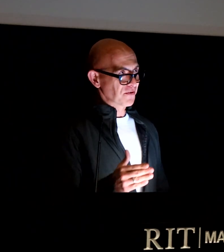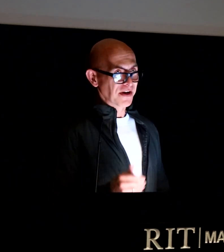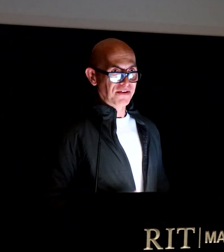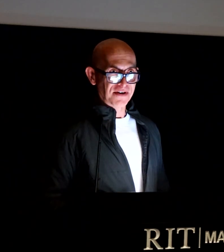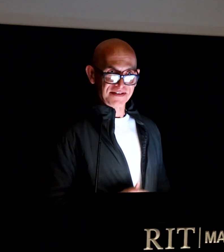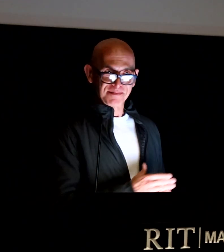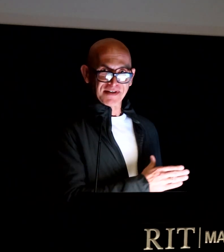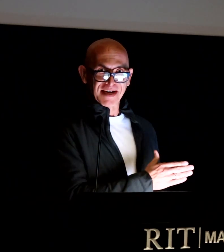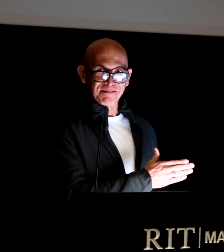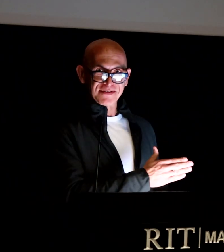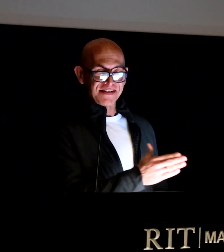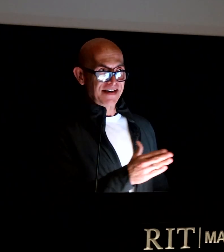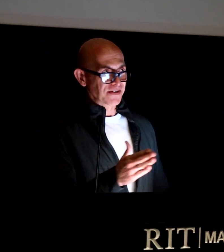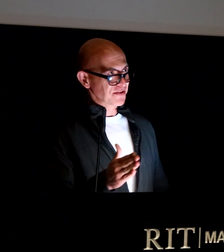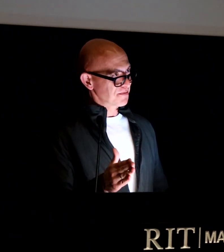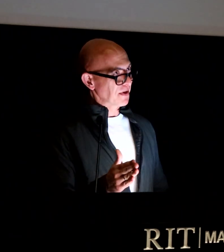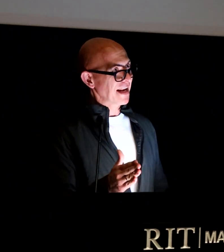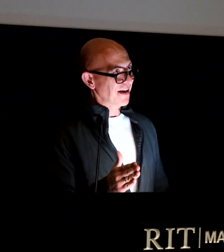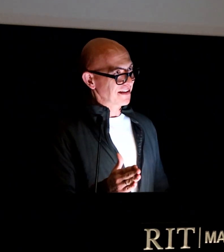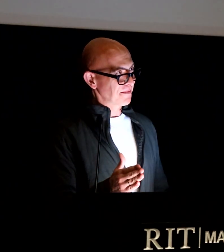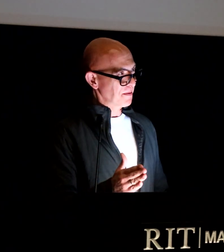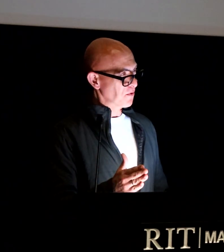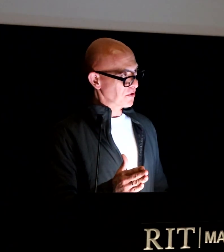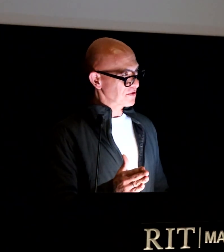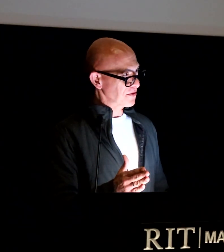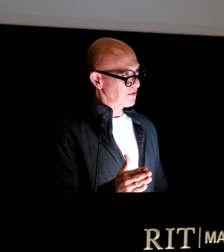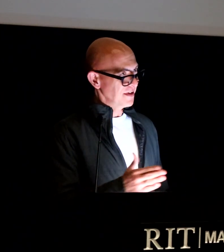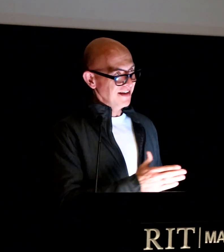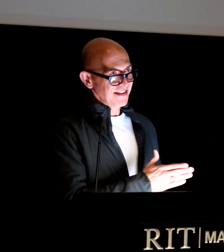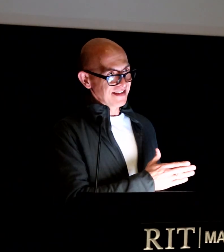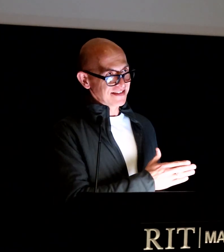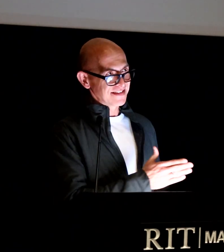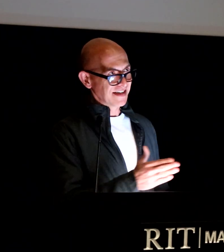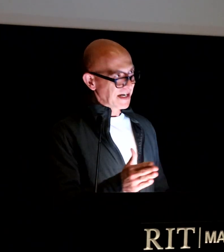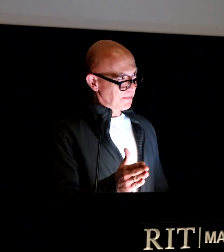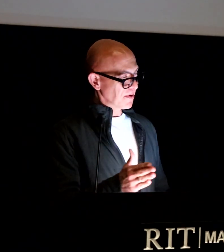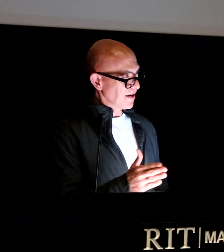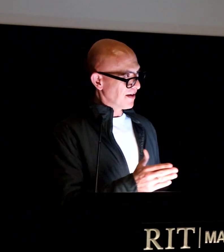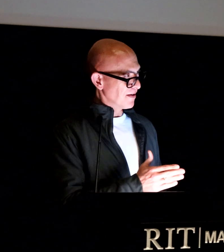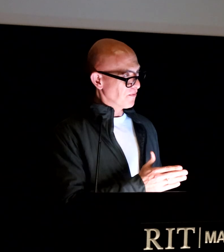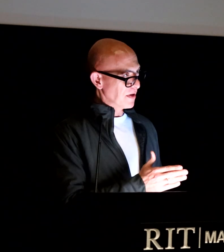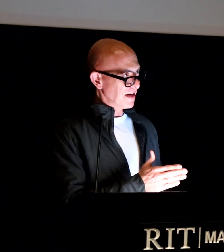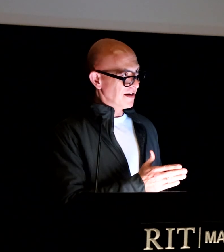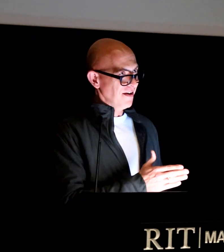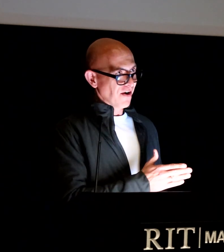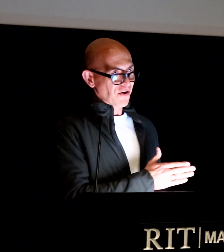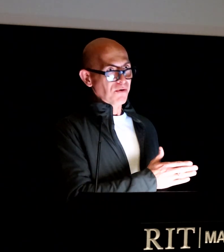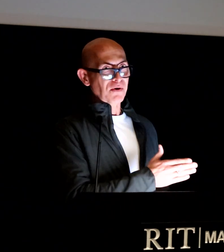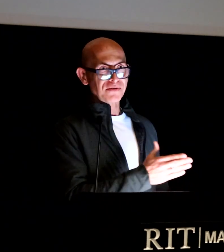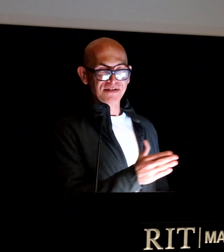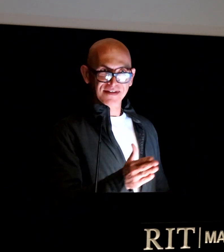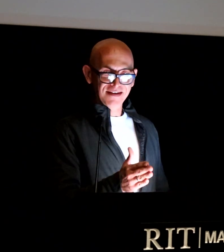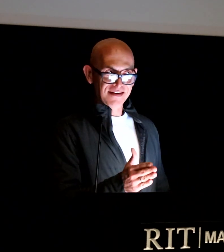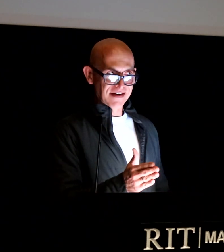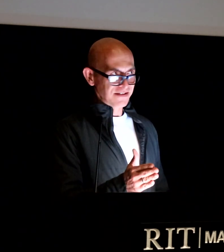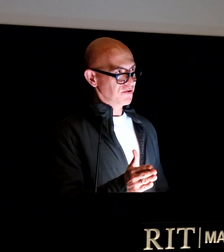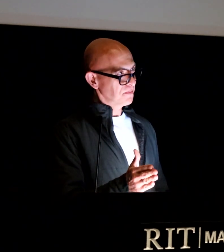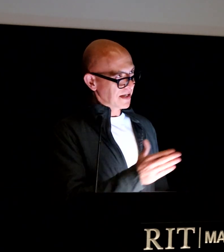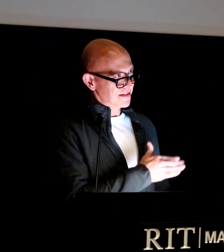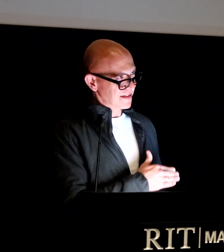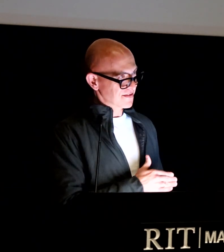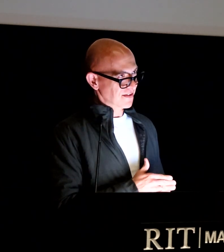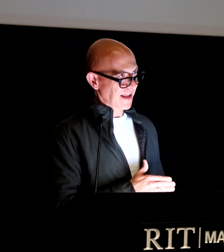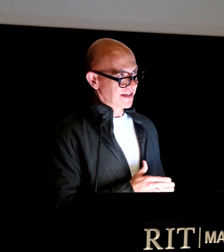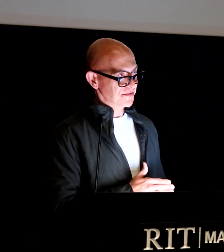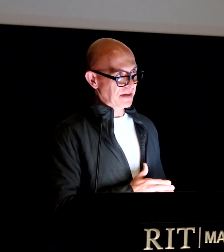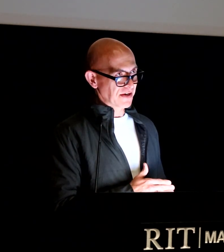one after another, and sometimes they're spread out a little bit more. So this time we are almost 2